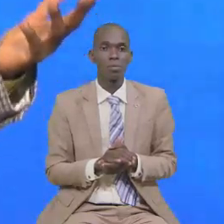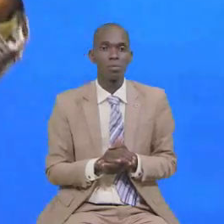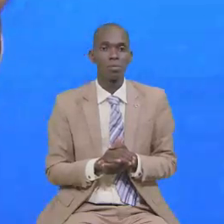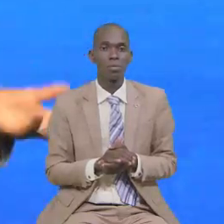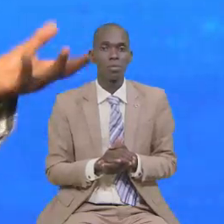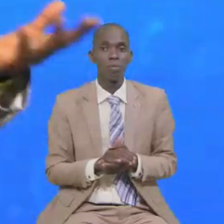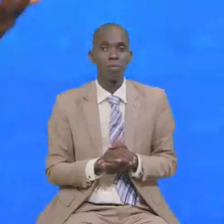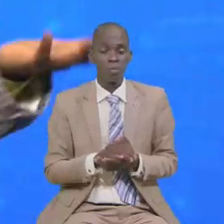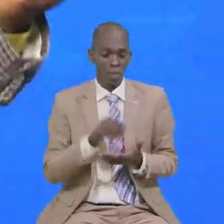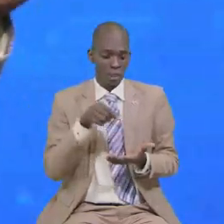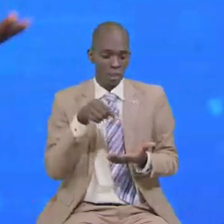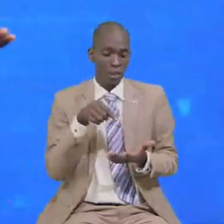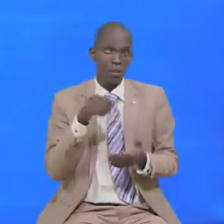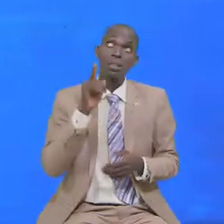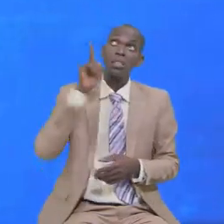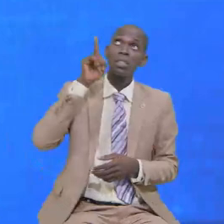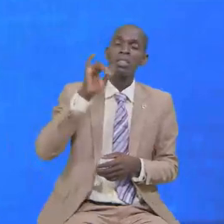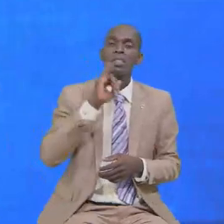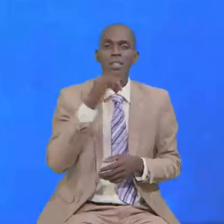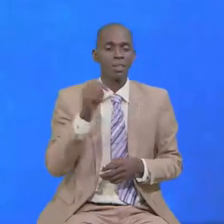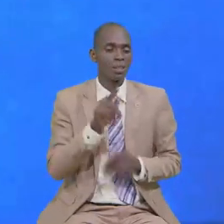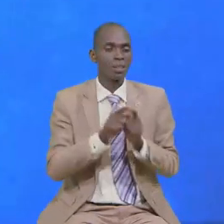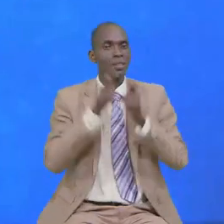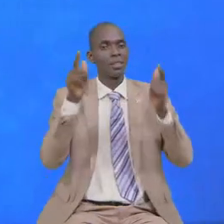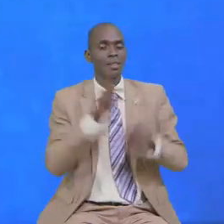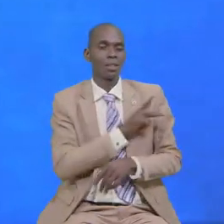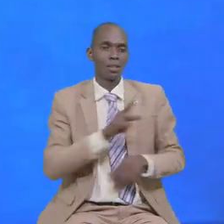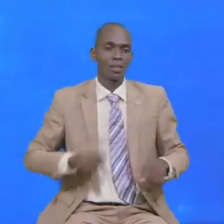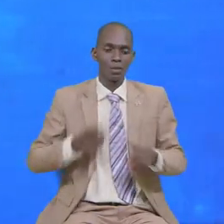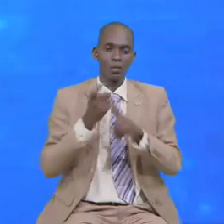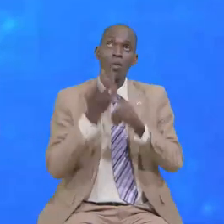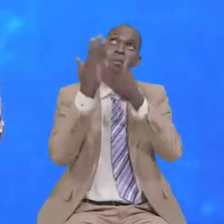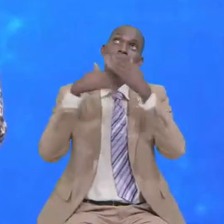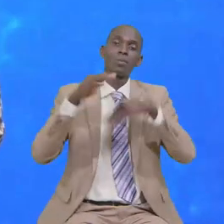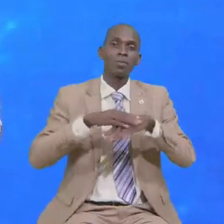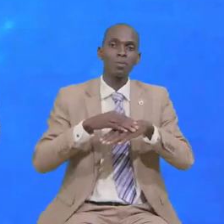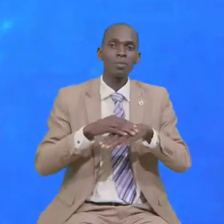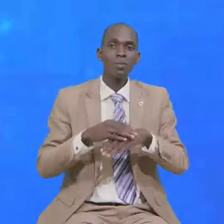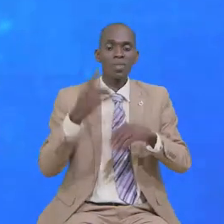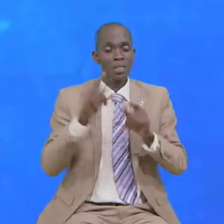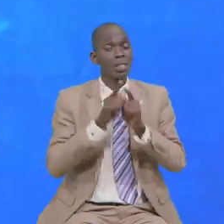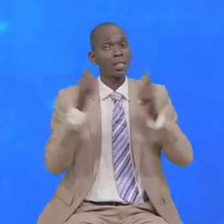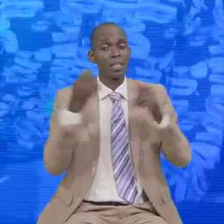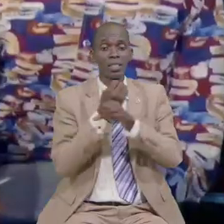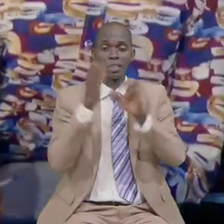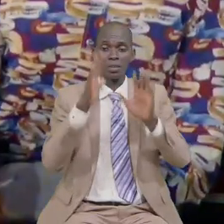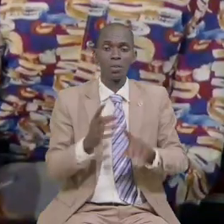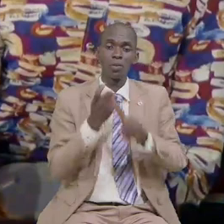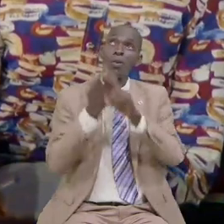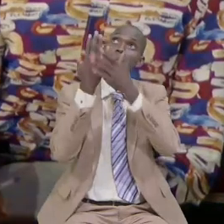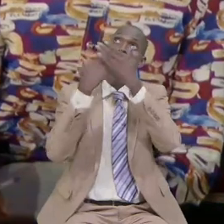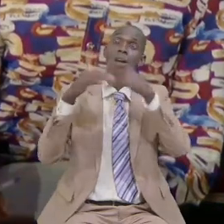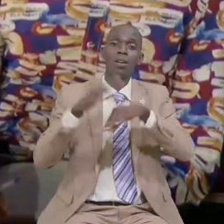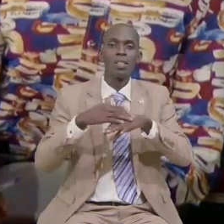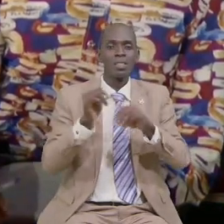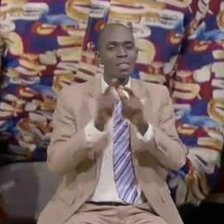This is the great king from heaven, the great savior from heaven, the